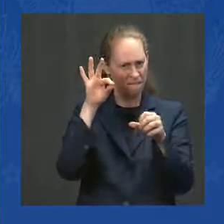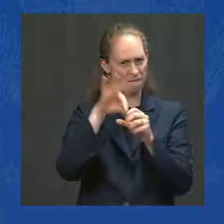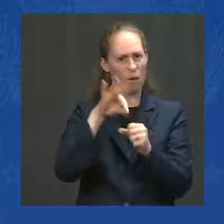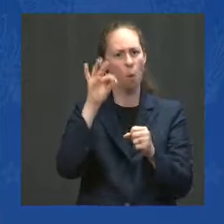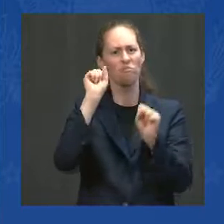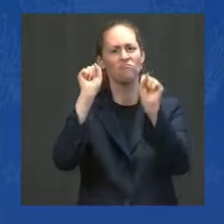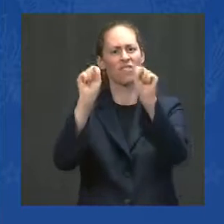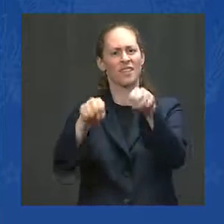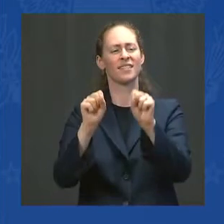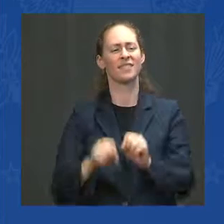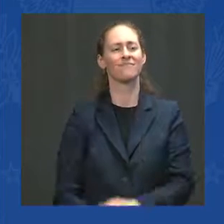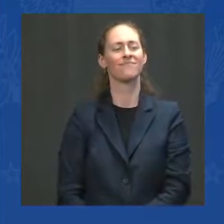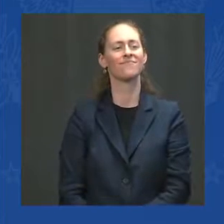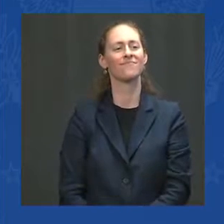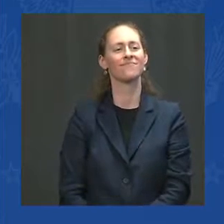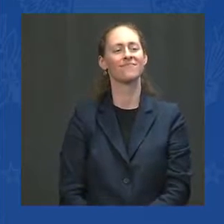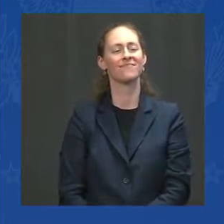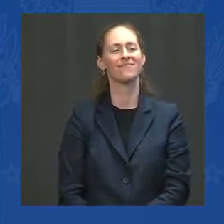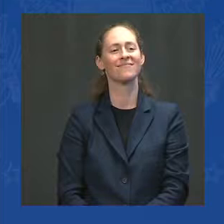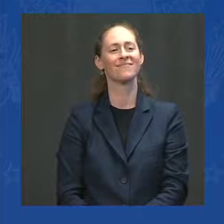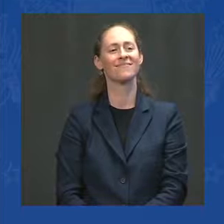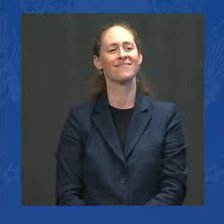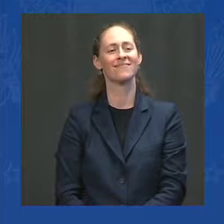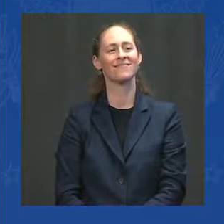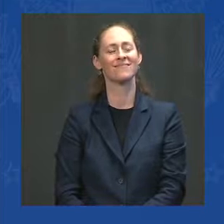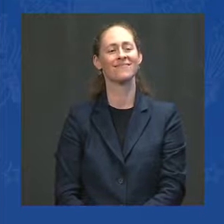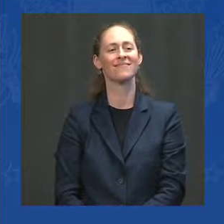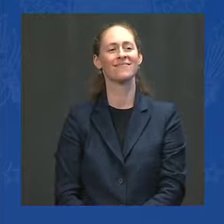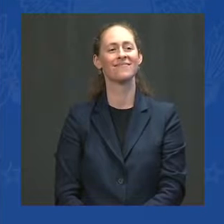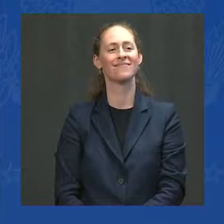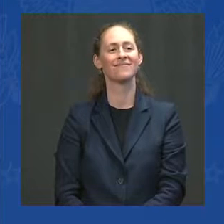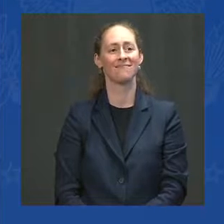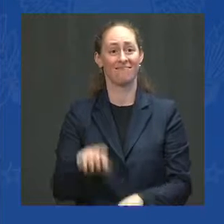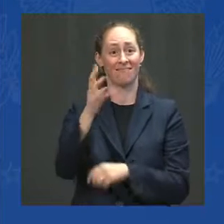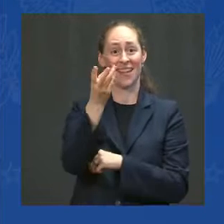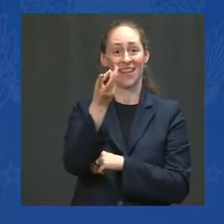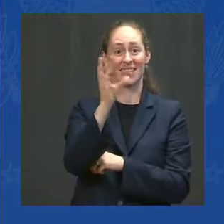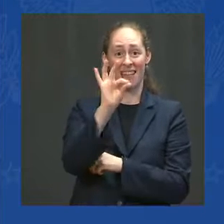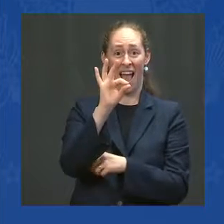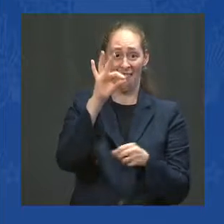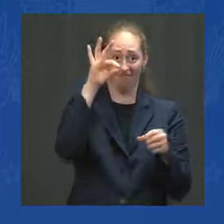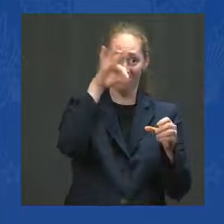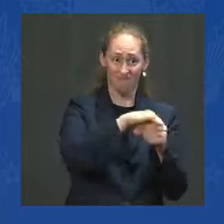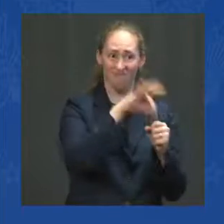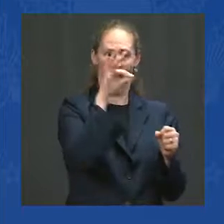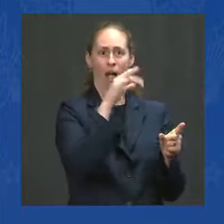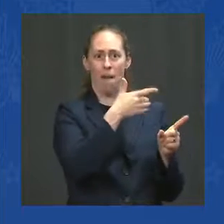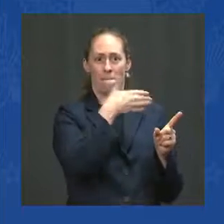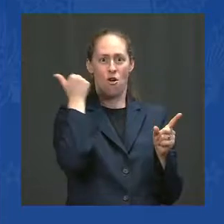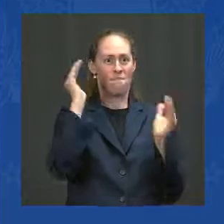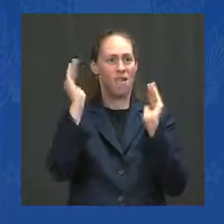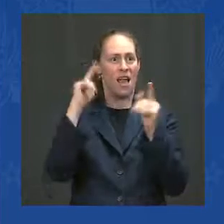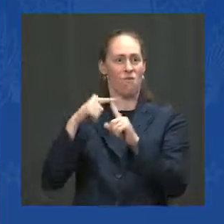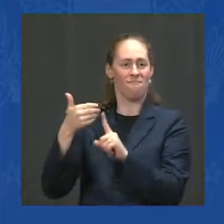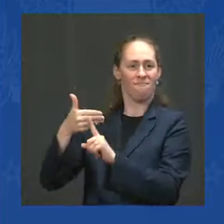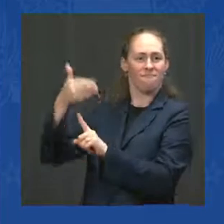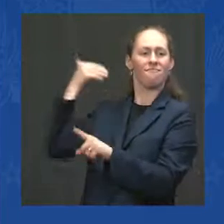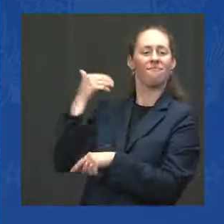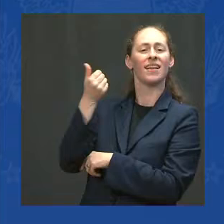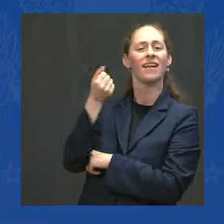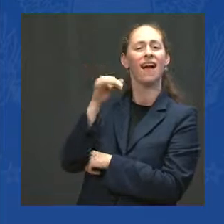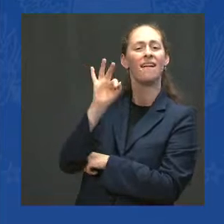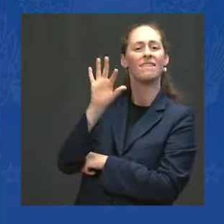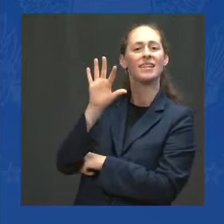margin bigger than when the interstate highway system passed in the Senate in 1956. It makes key investments that will,